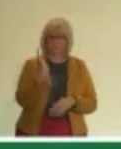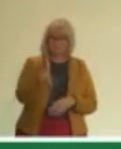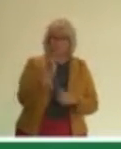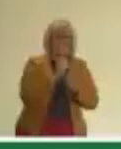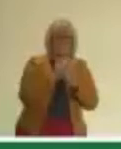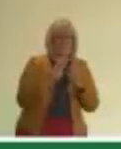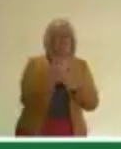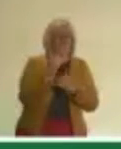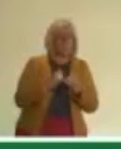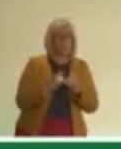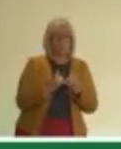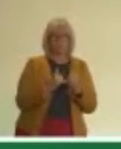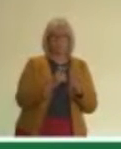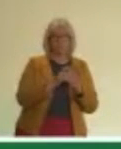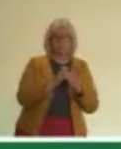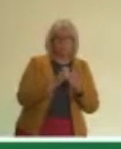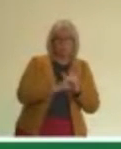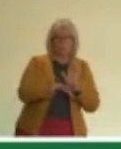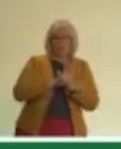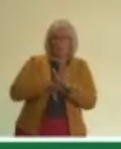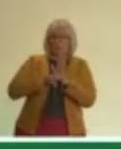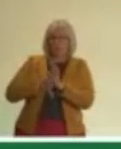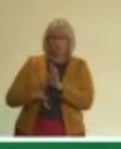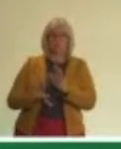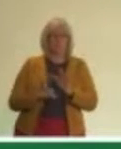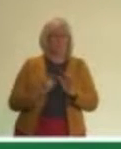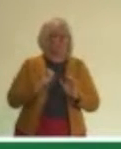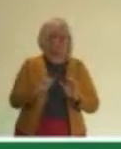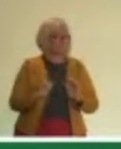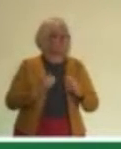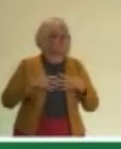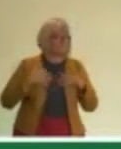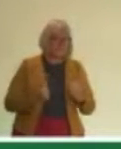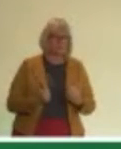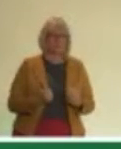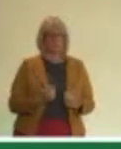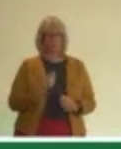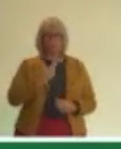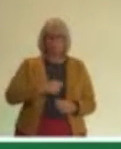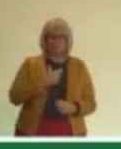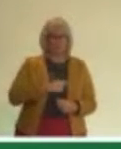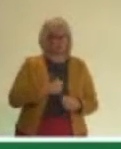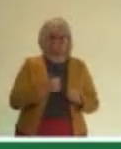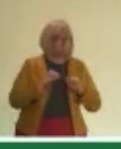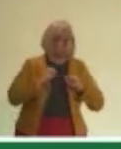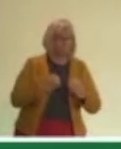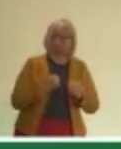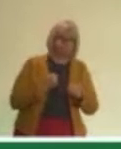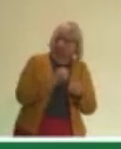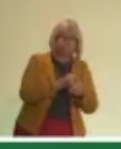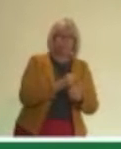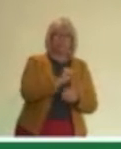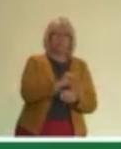articulating our policy with his charisma and passion for the Green Party shining through, never forgetting to uplift our communities that face the